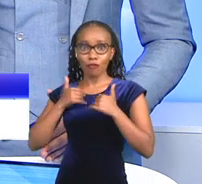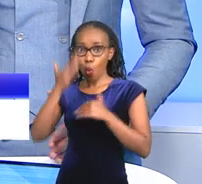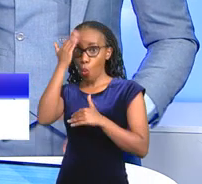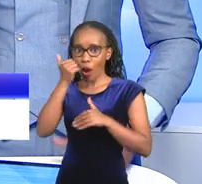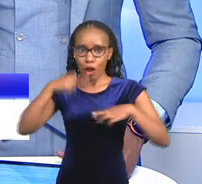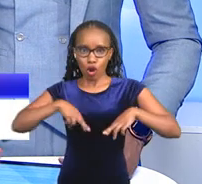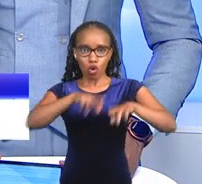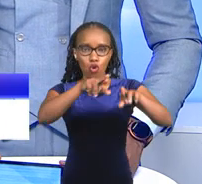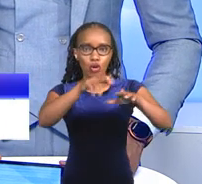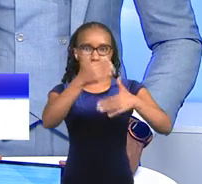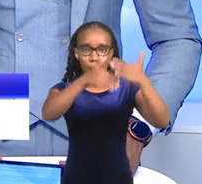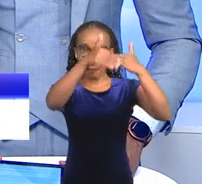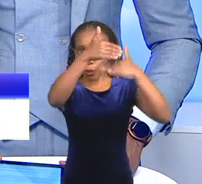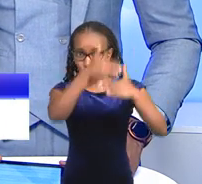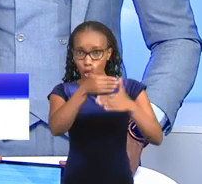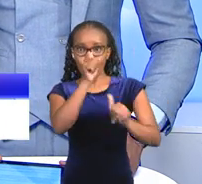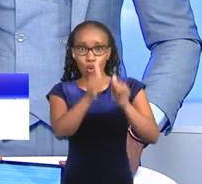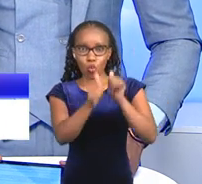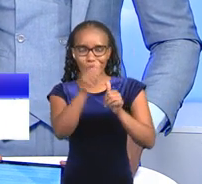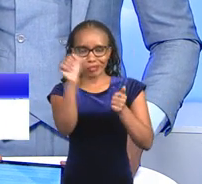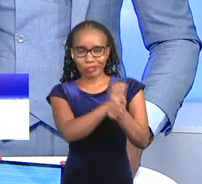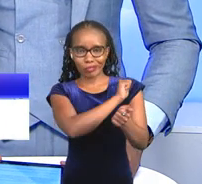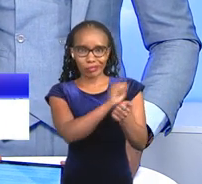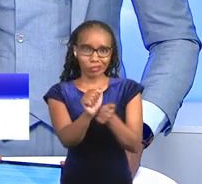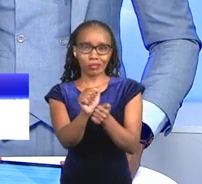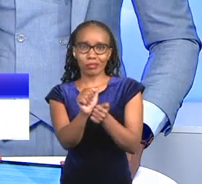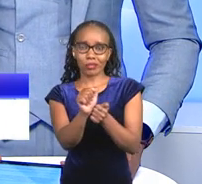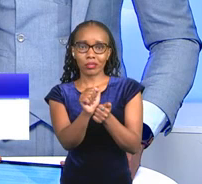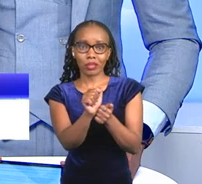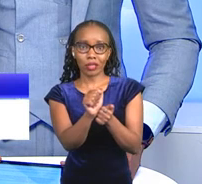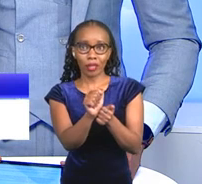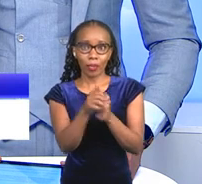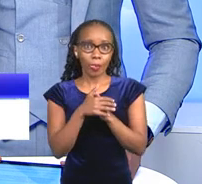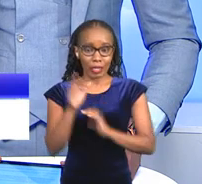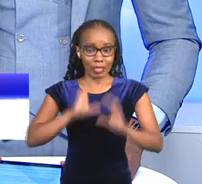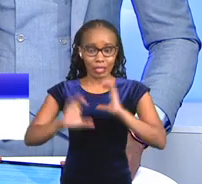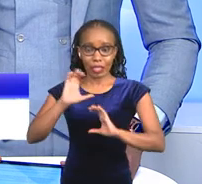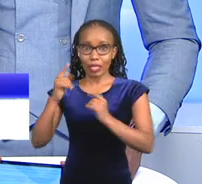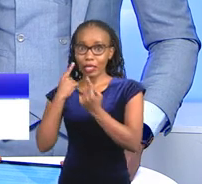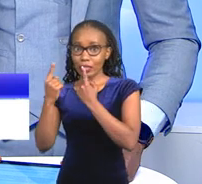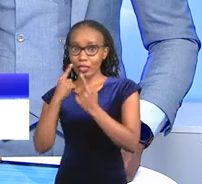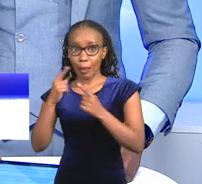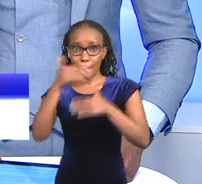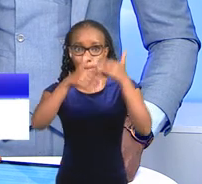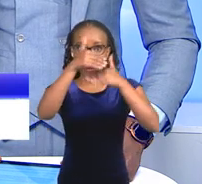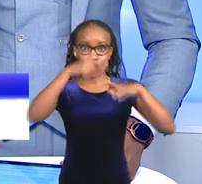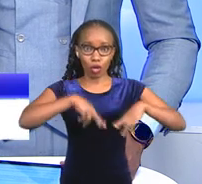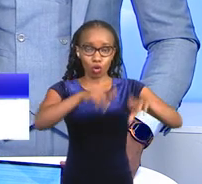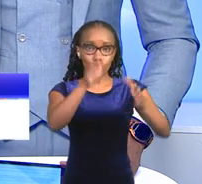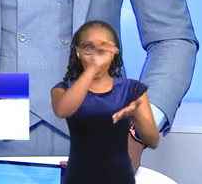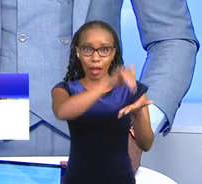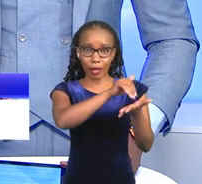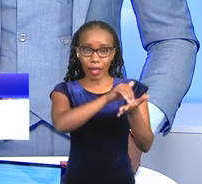the Nyayo Fedha Road, which had been in a dilapidated state for years now. The residents say that the repair of that particular road